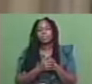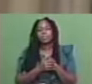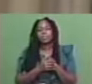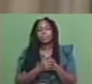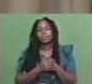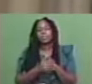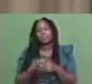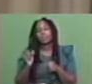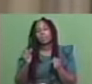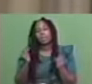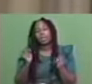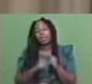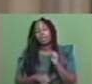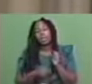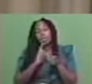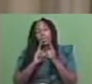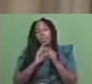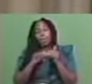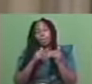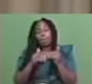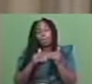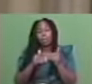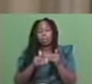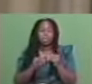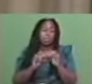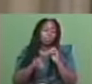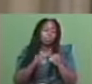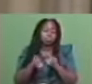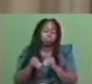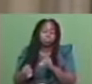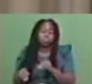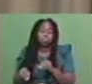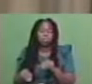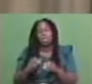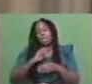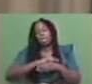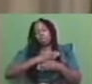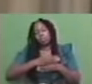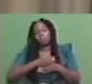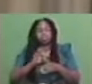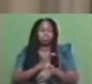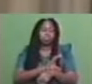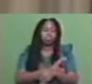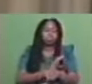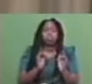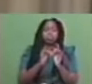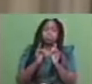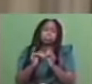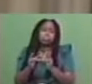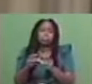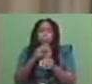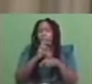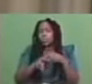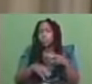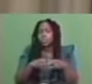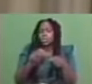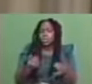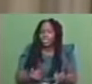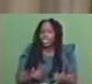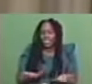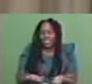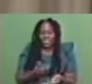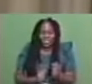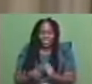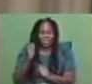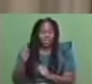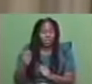digitalization aspects of the economy. So, it's a new buzzword. The sound as though